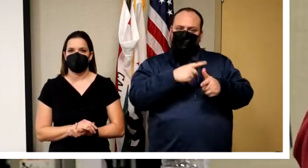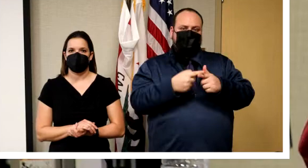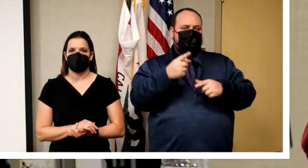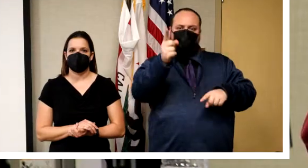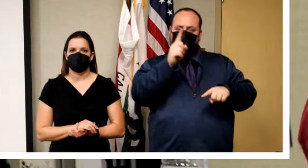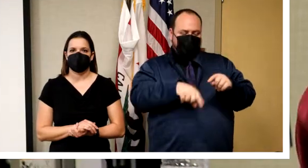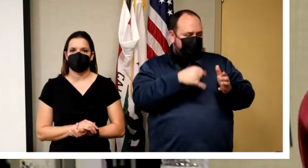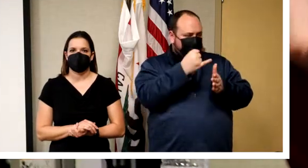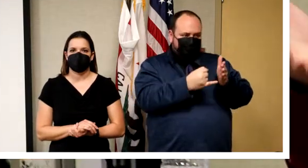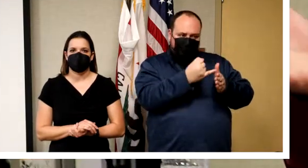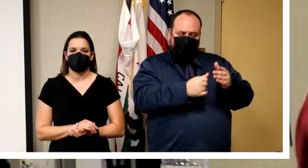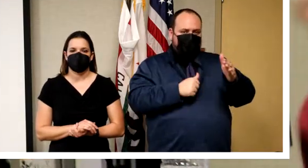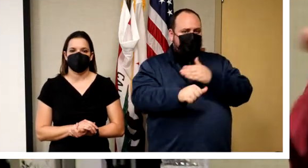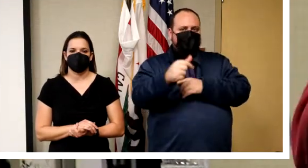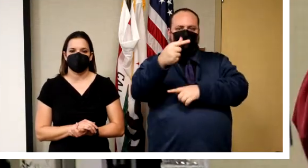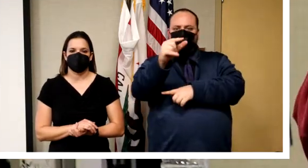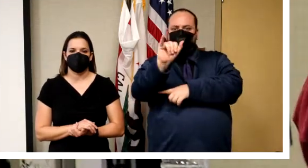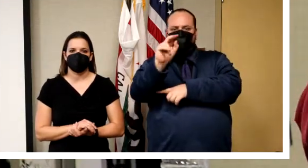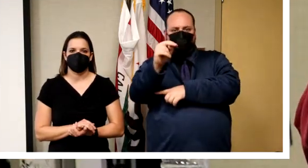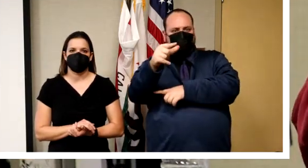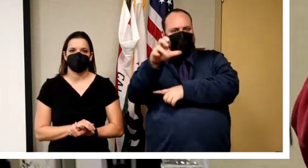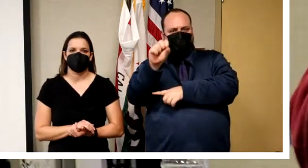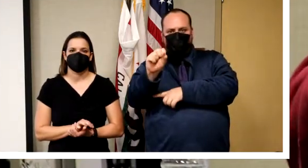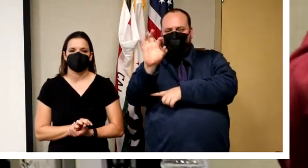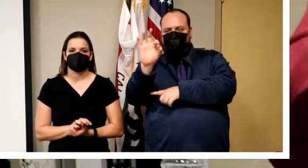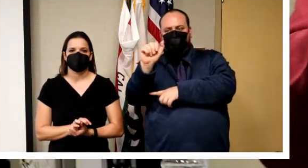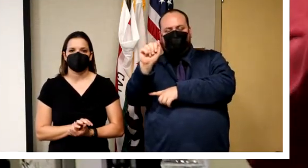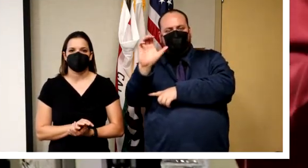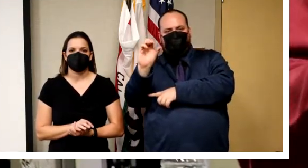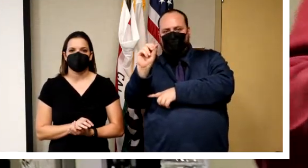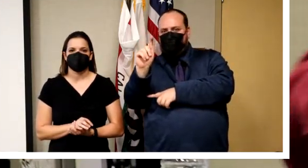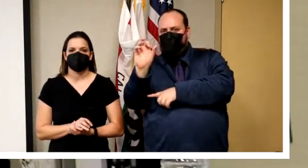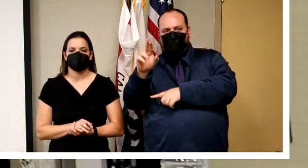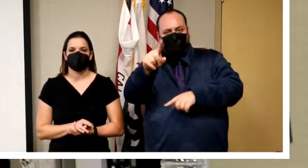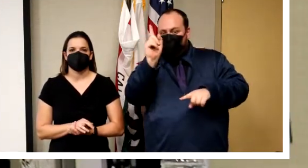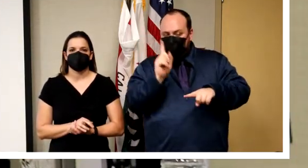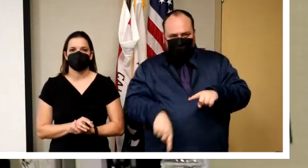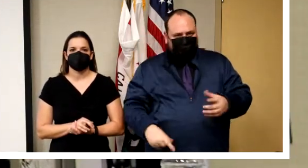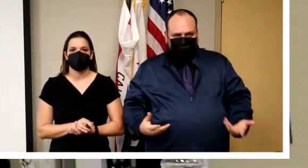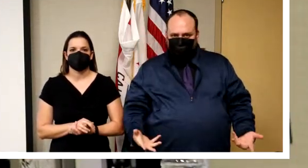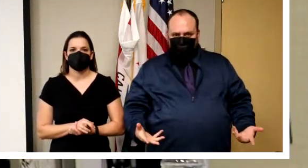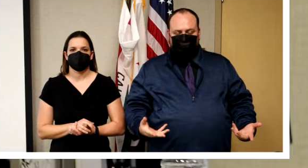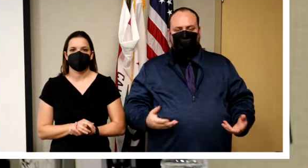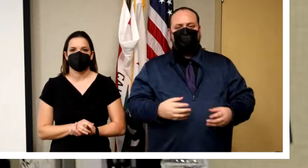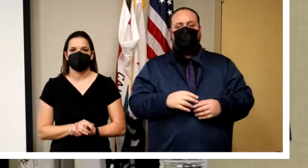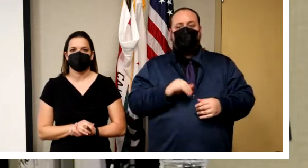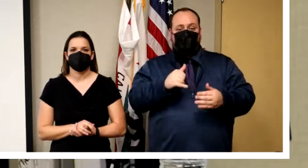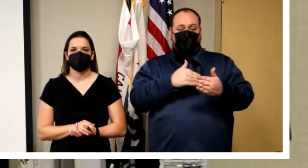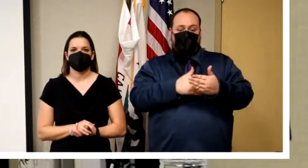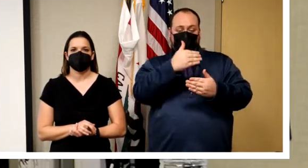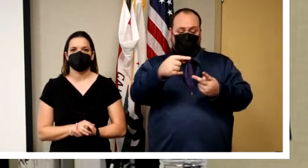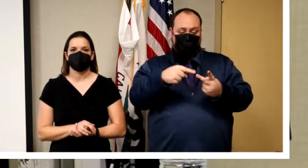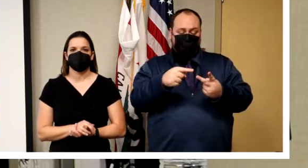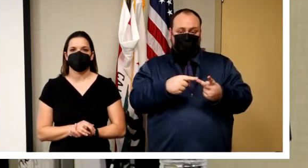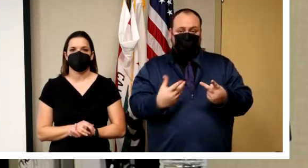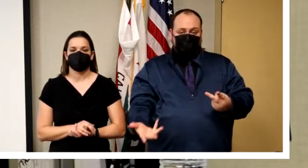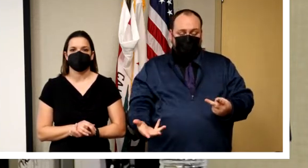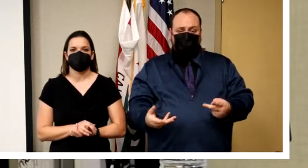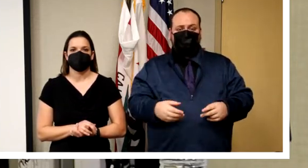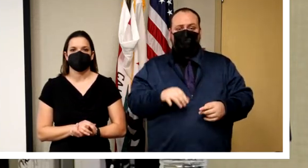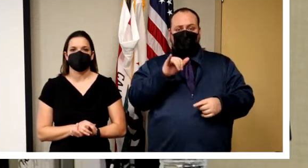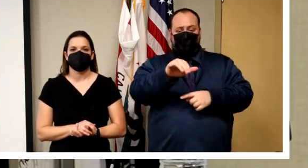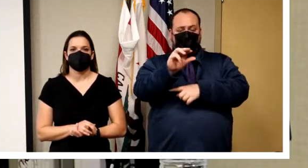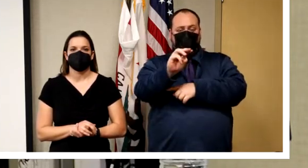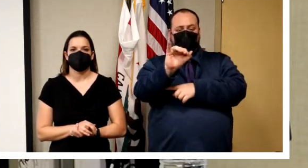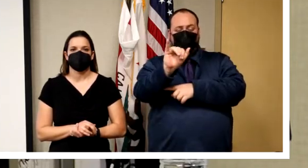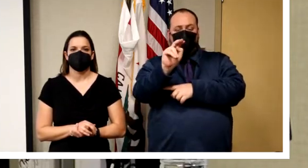jingles factor, and you just simply can't get there. There's no concentration where a geographic area was like that. The next factor is the